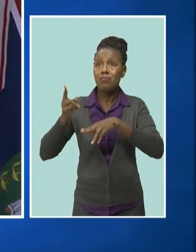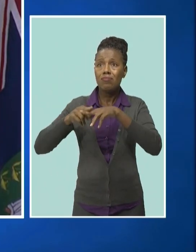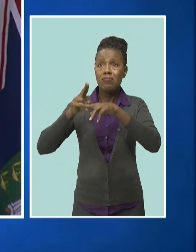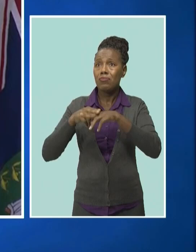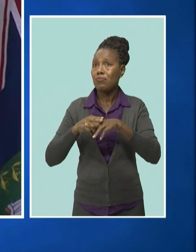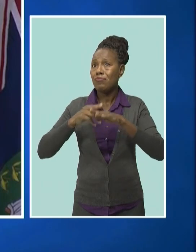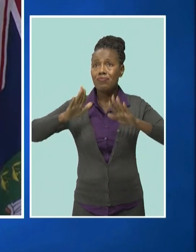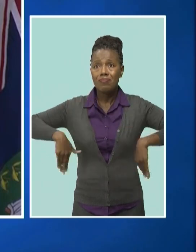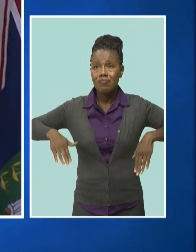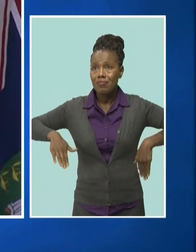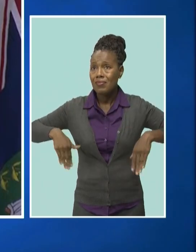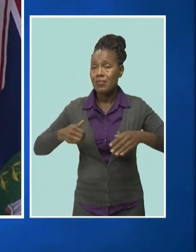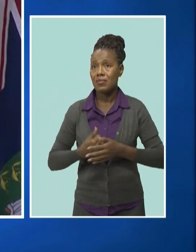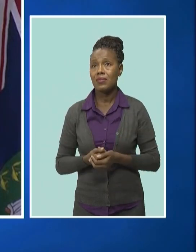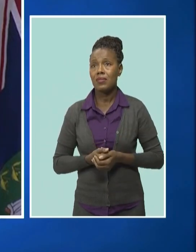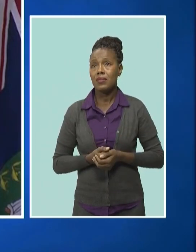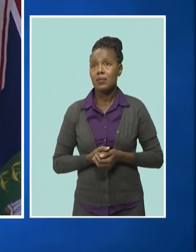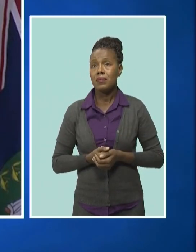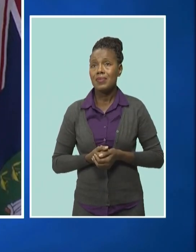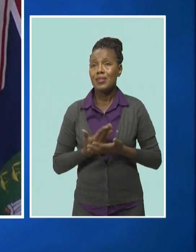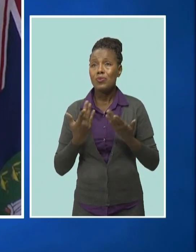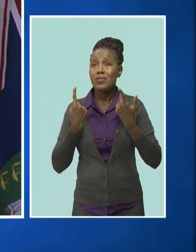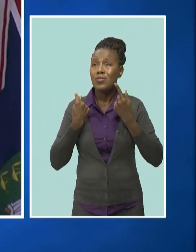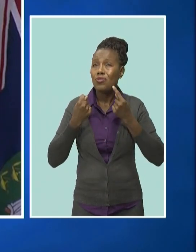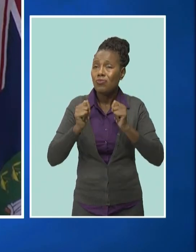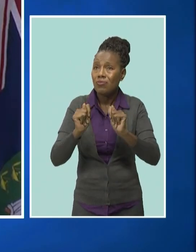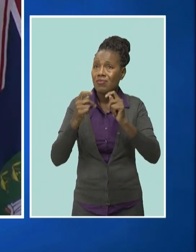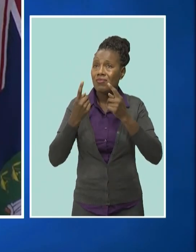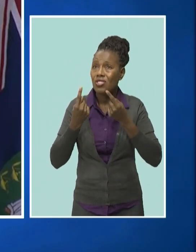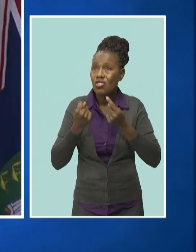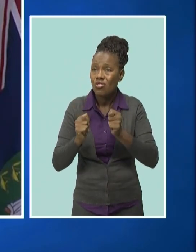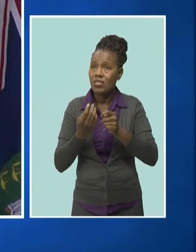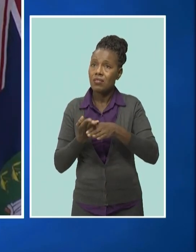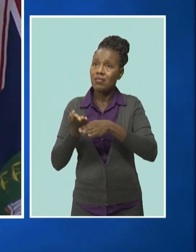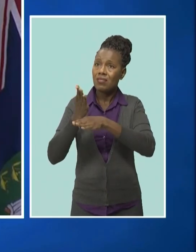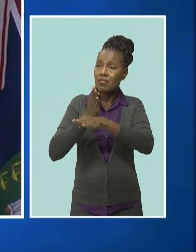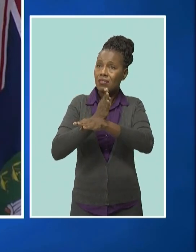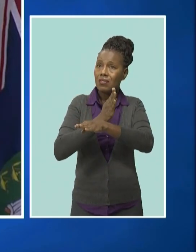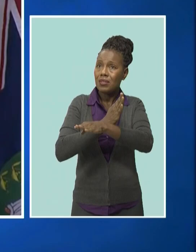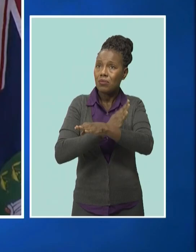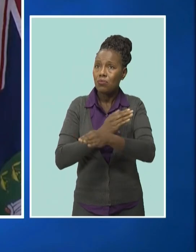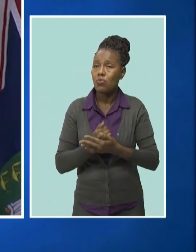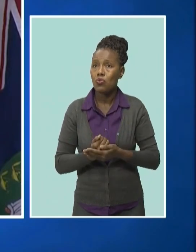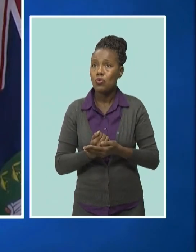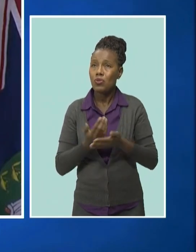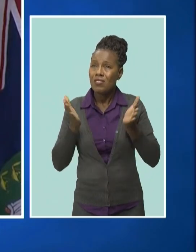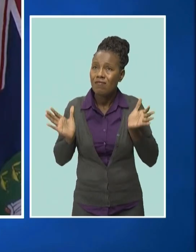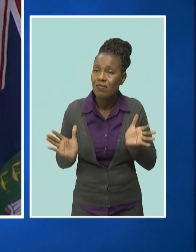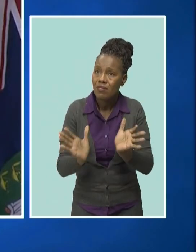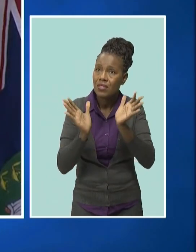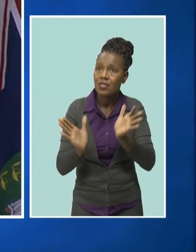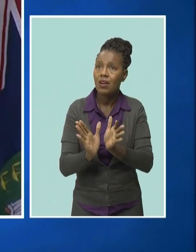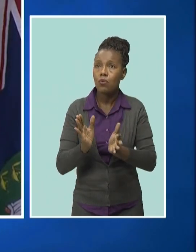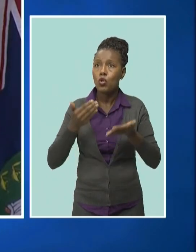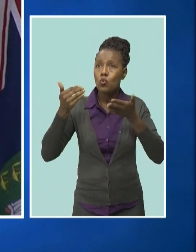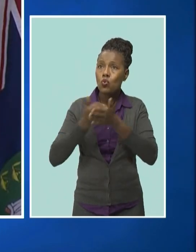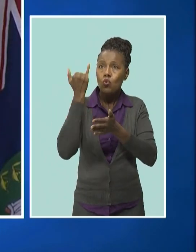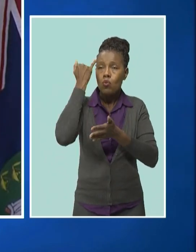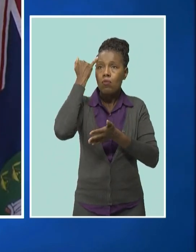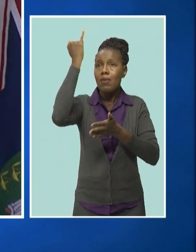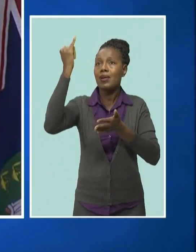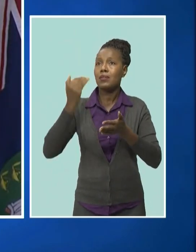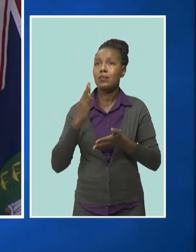the professional training, the academic specificity to push innovation, to push economic development,